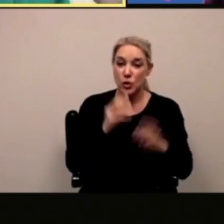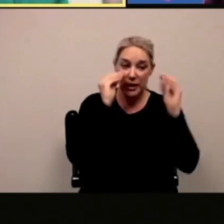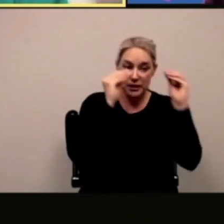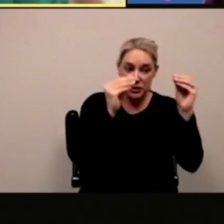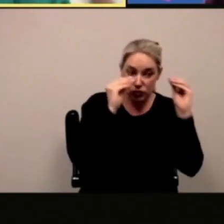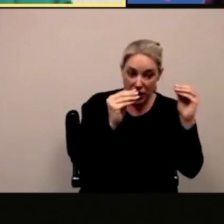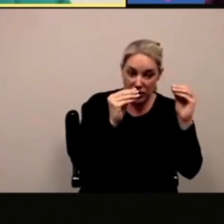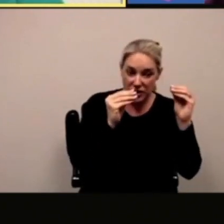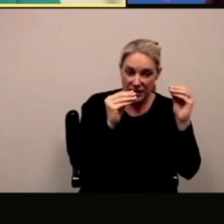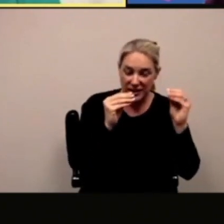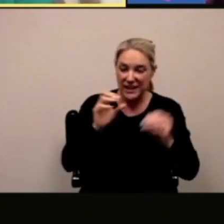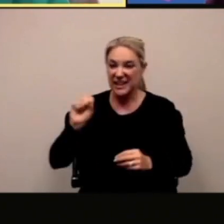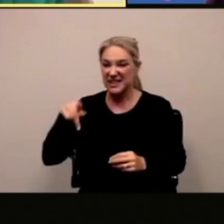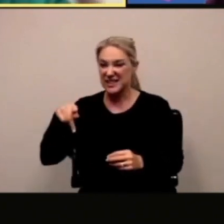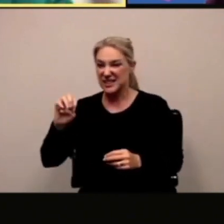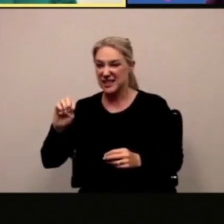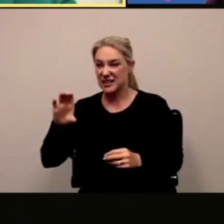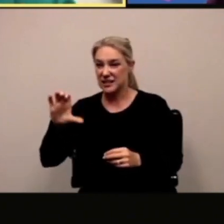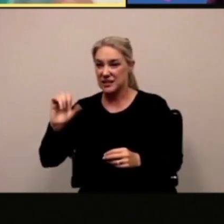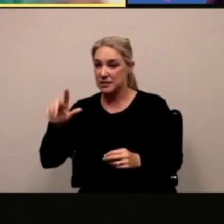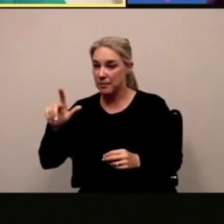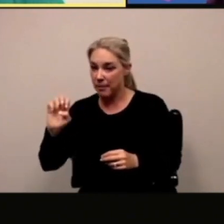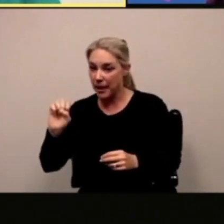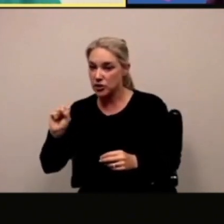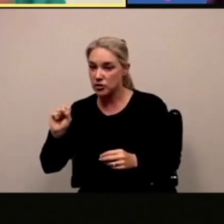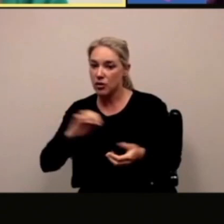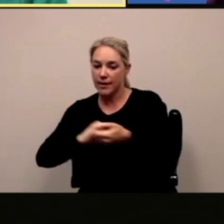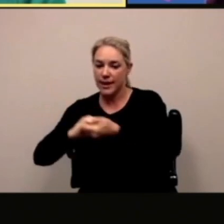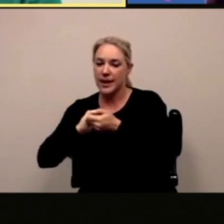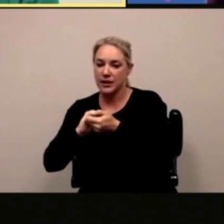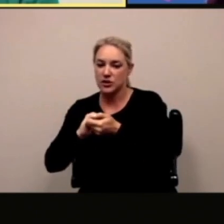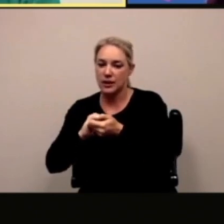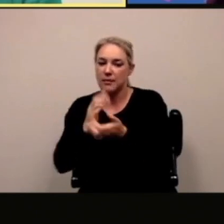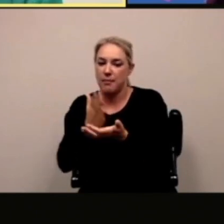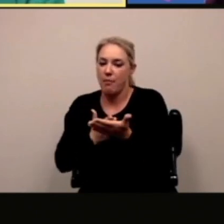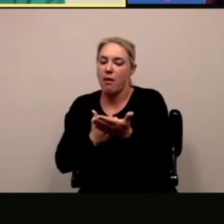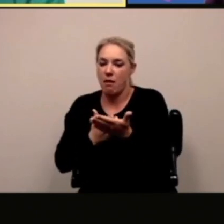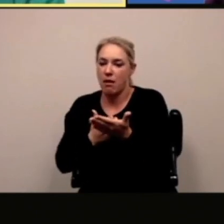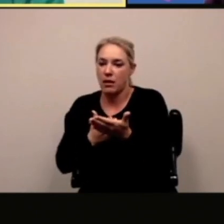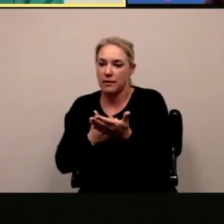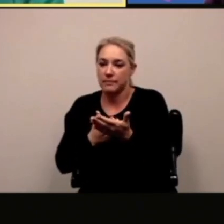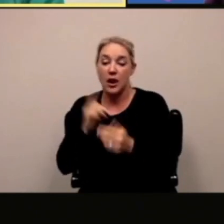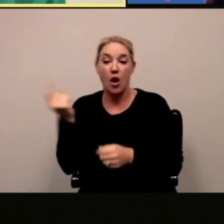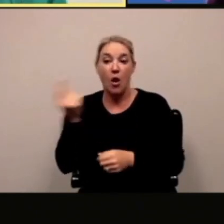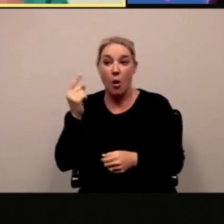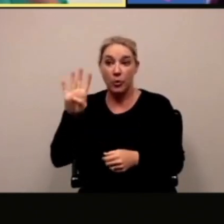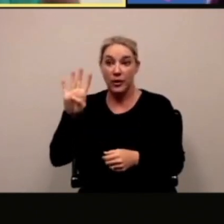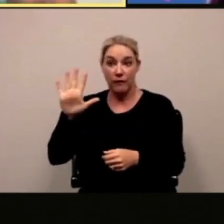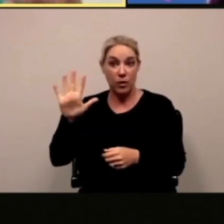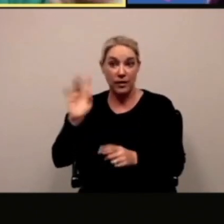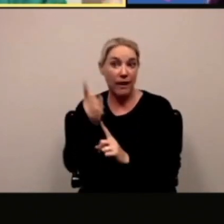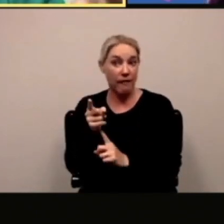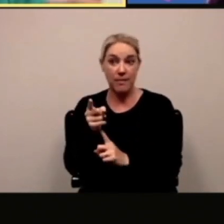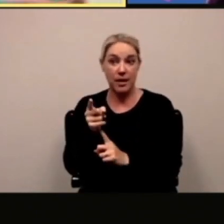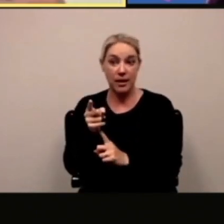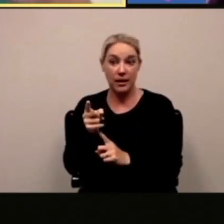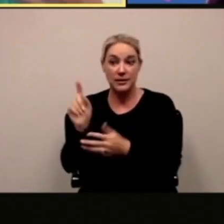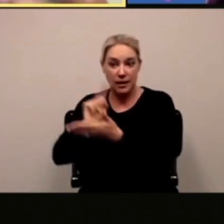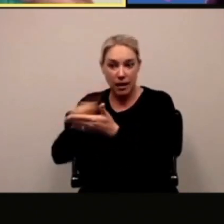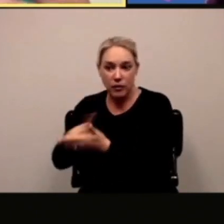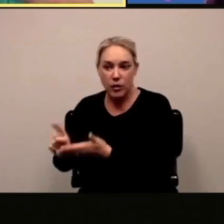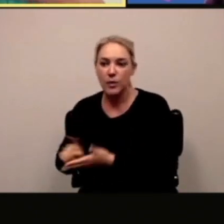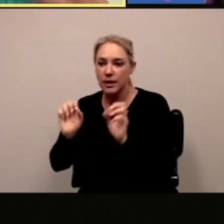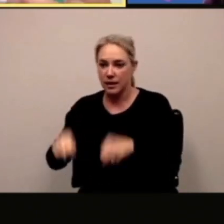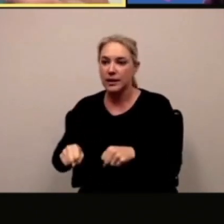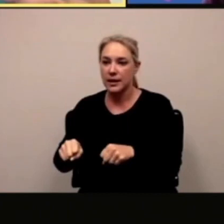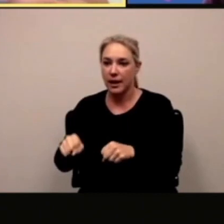the special/connections piece, right? It's very easy to put it on that shelf and say, okay, well, 45 minutes a week. But to speak to Michelle's point about that